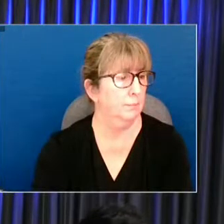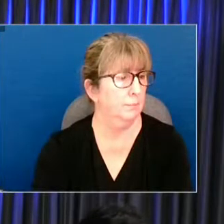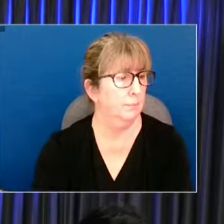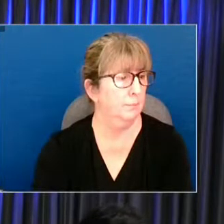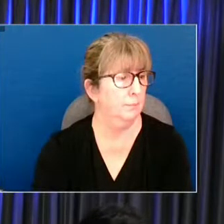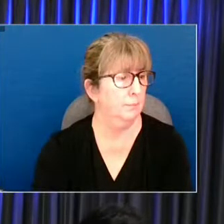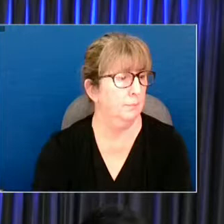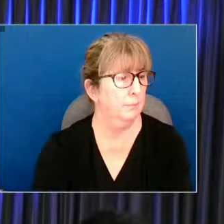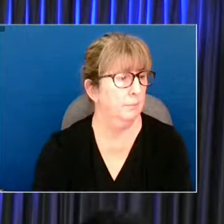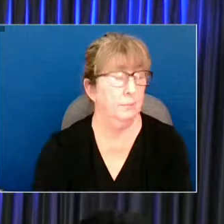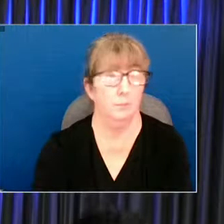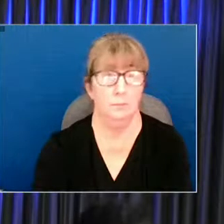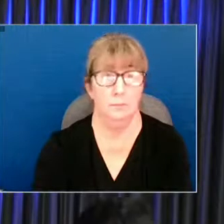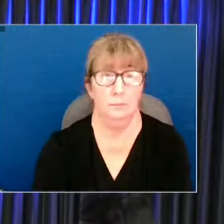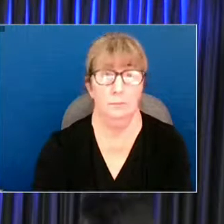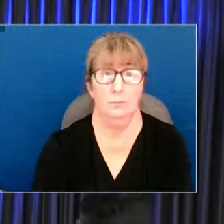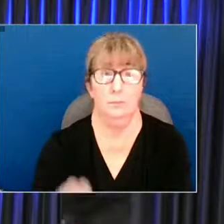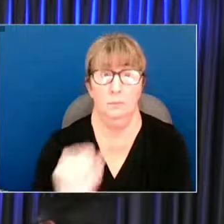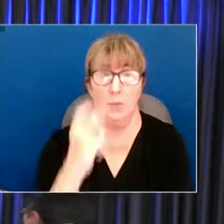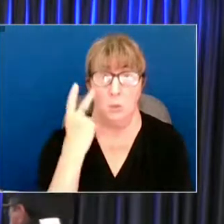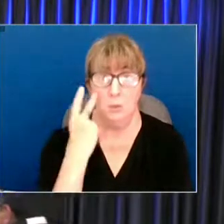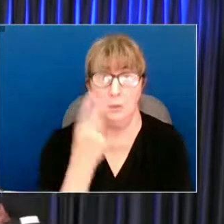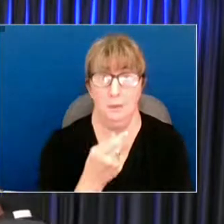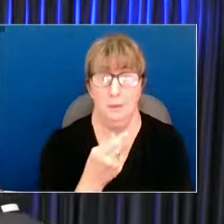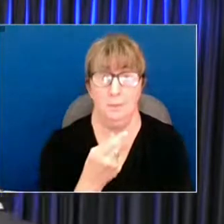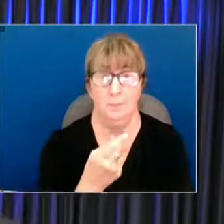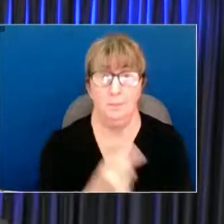Are you able to see it, Jacqueline?